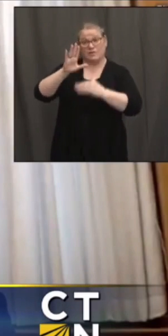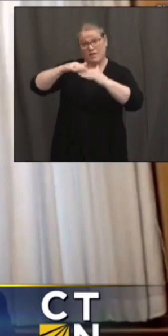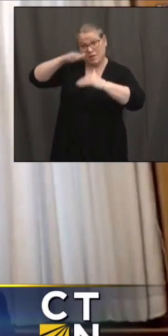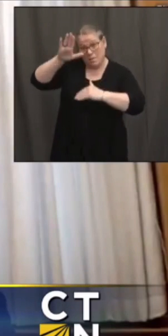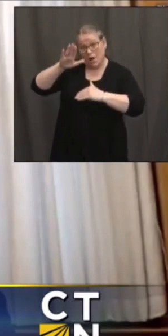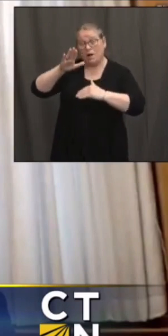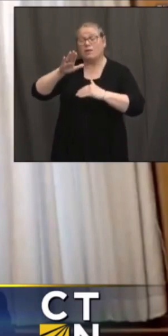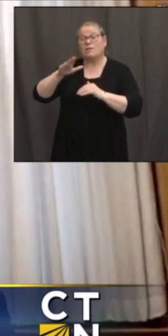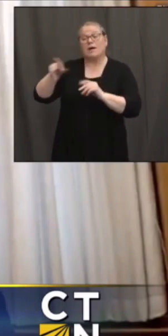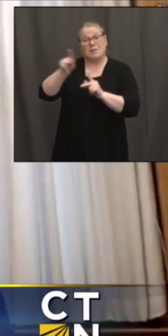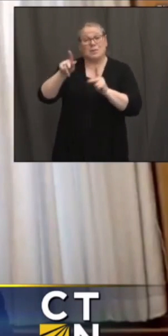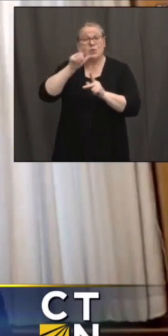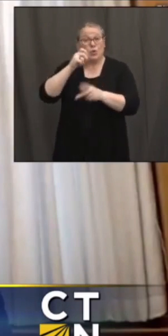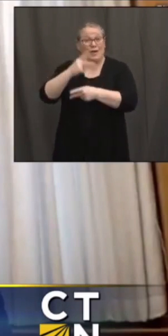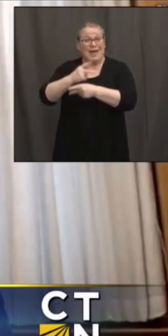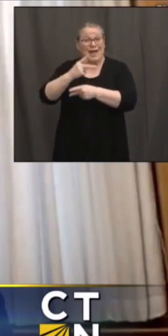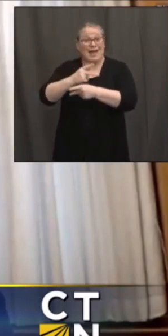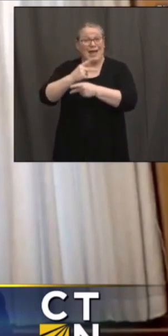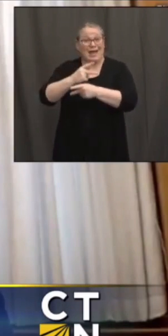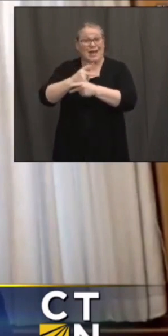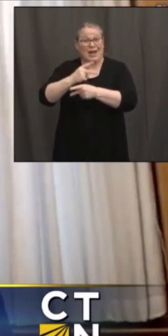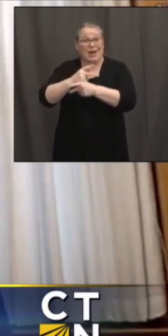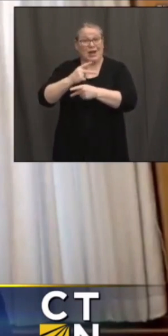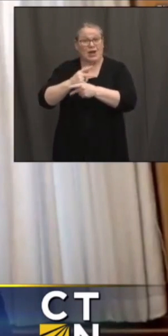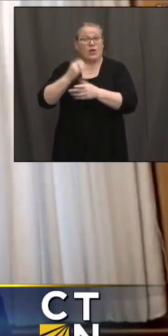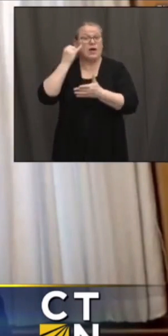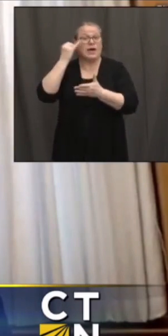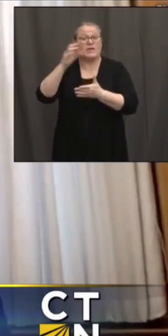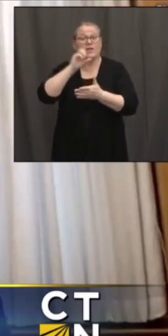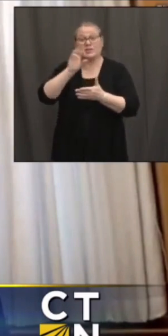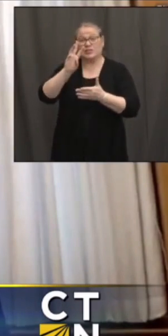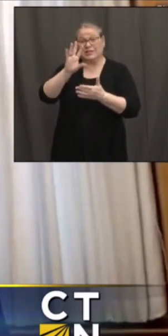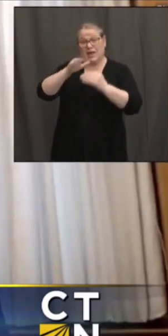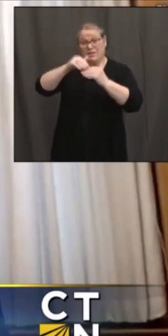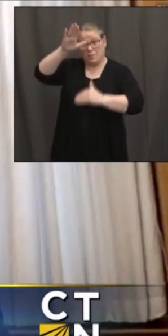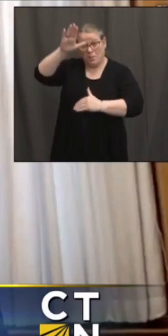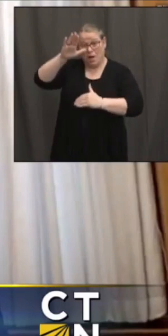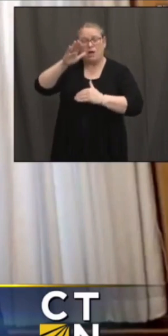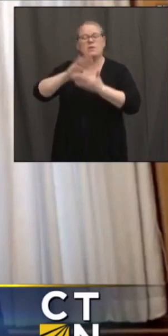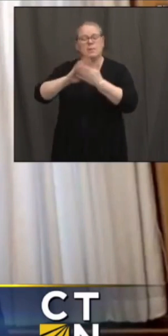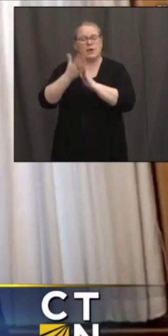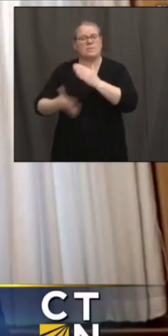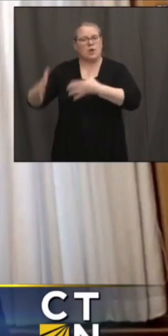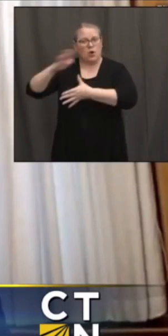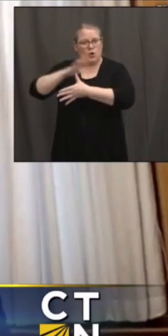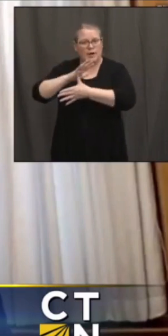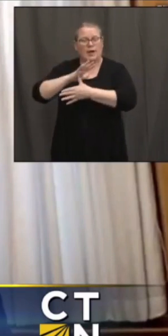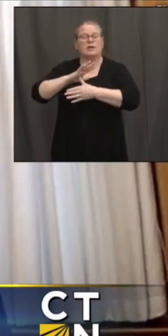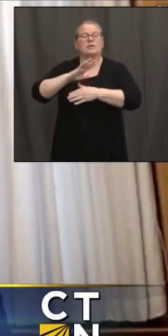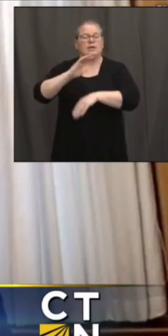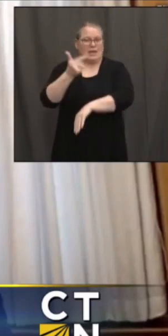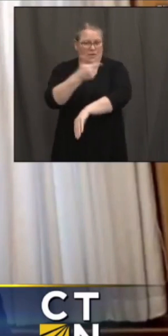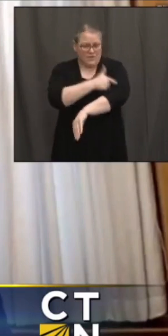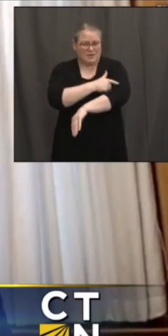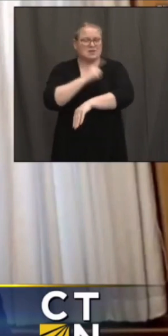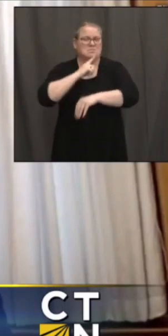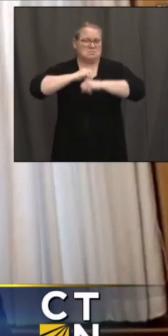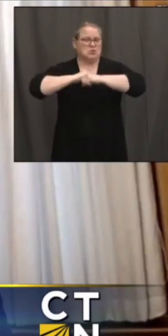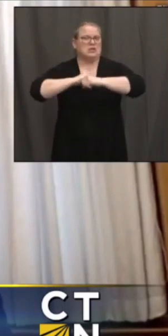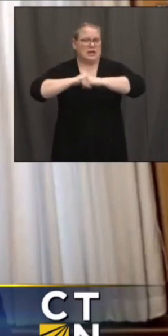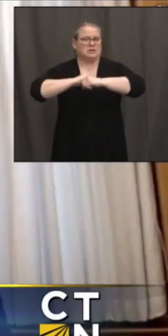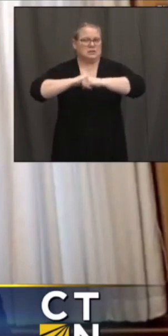above, or soon to be 65 and above, they would be prioritized. They get vaccinated and then they're protected. So I think that was part of the